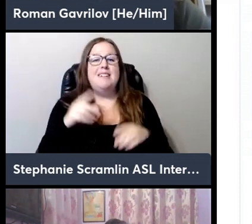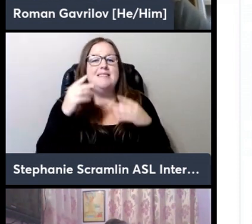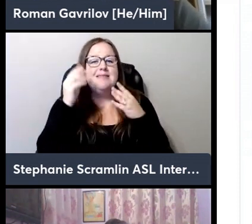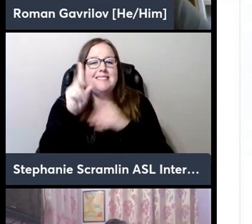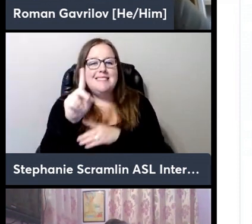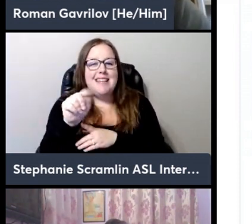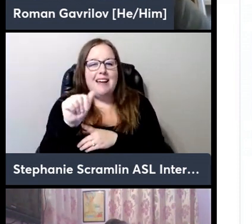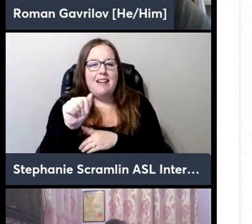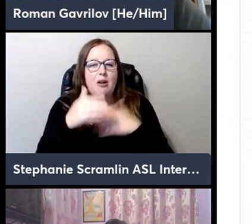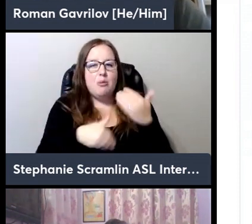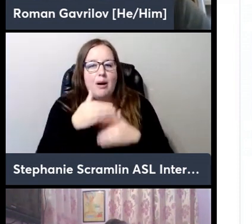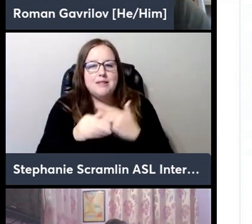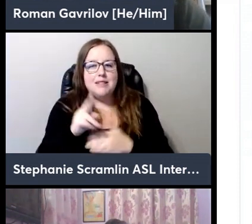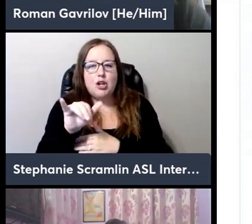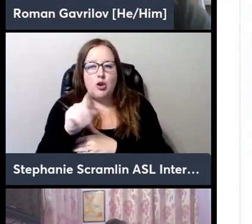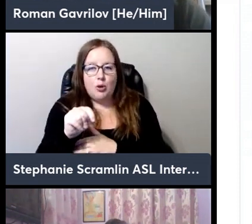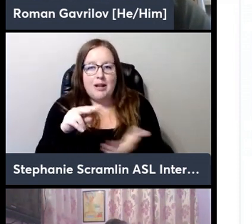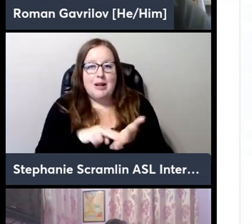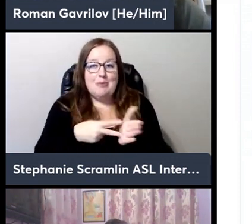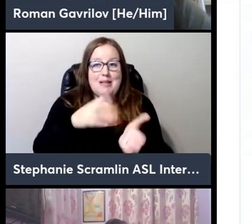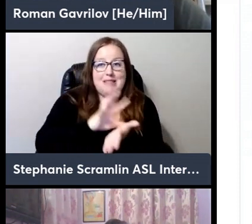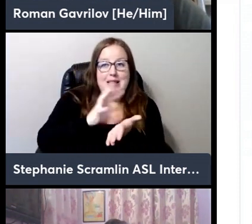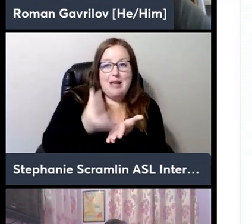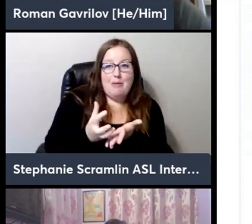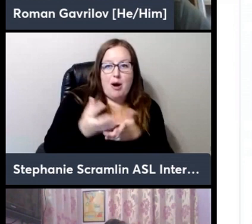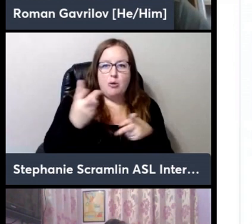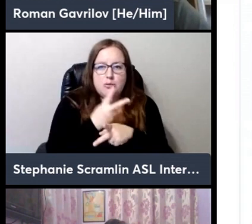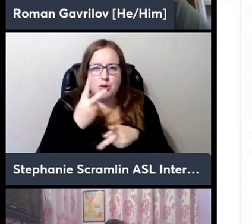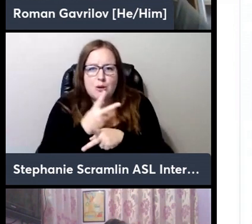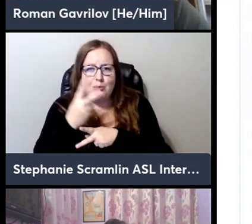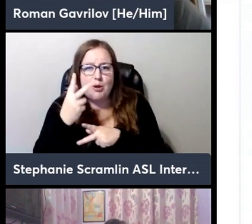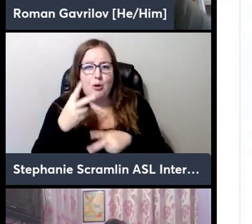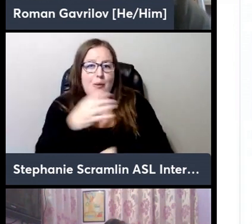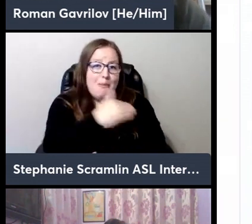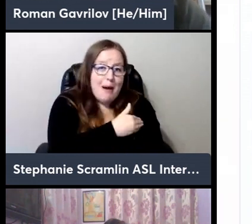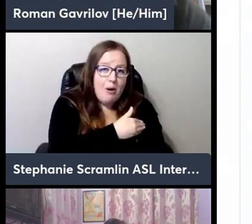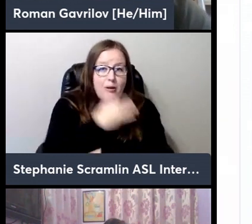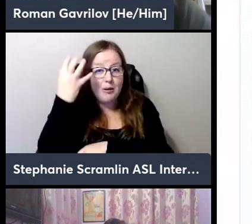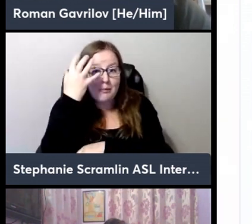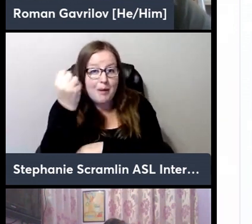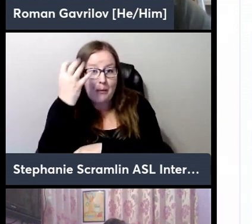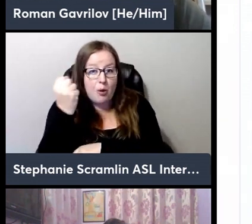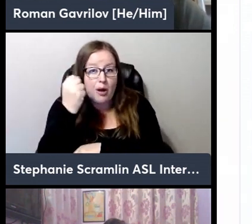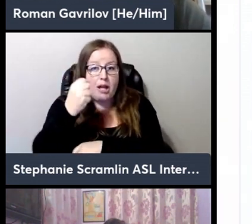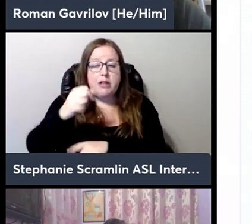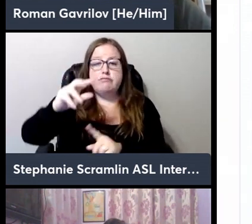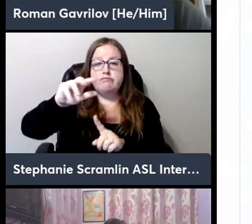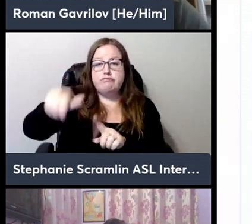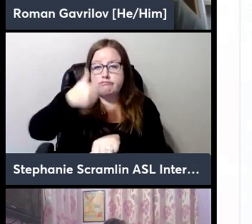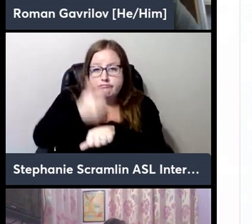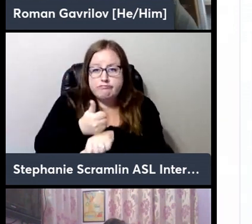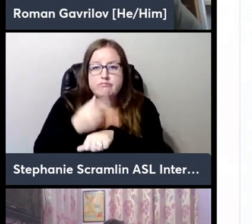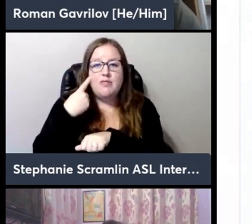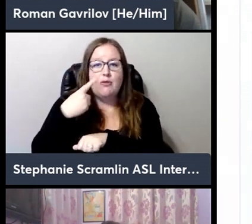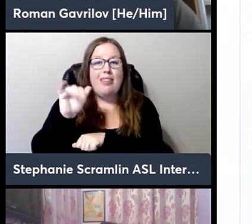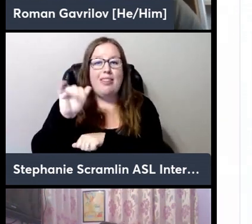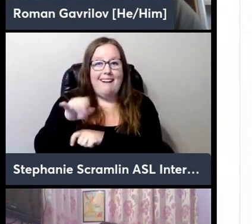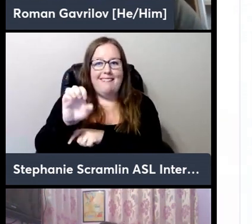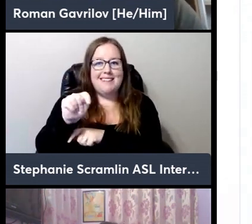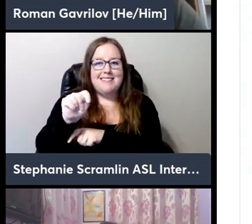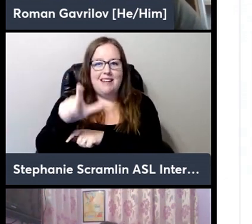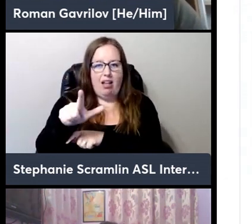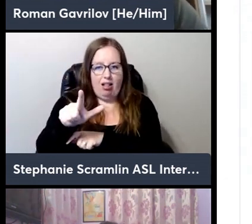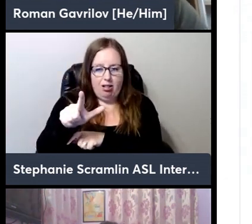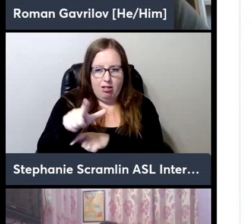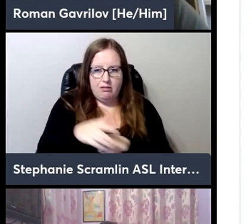unit. It's amount of compute power and memory designated for this ETL. You